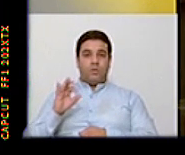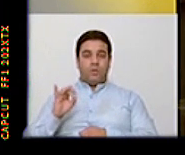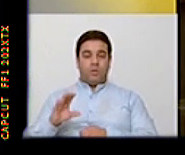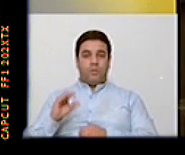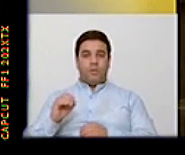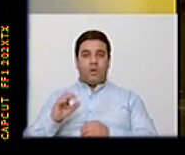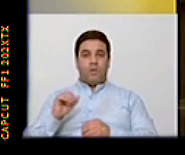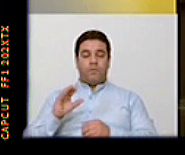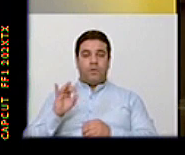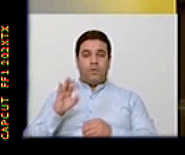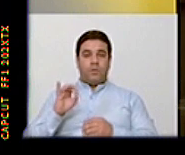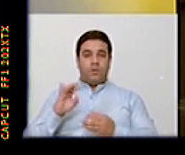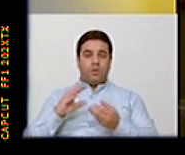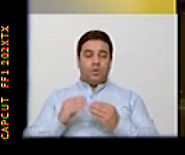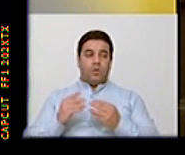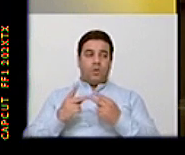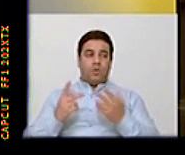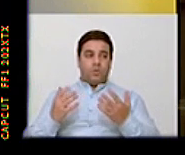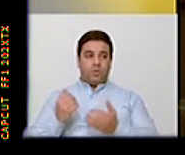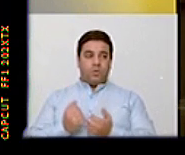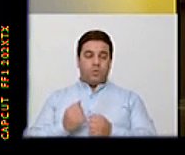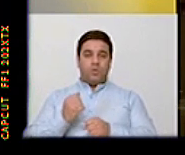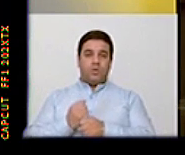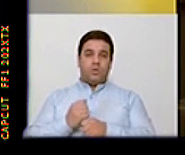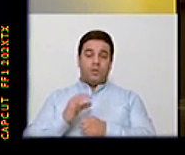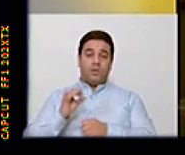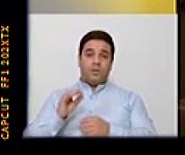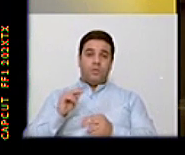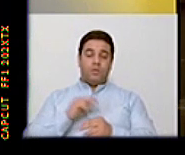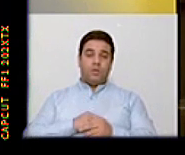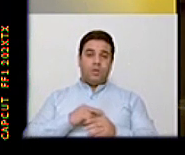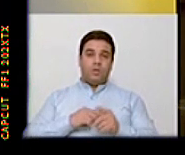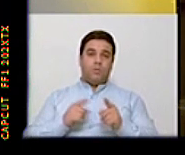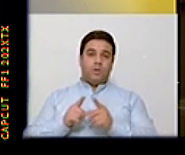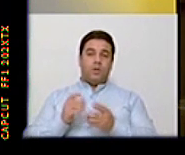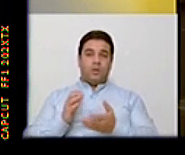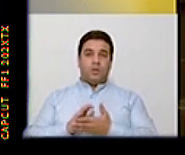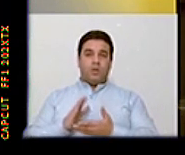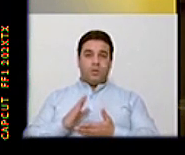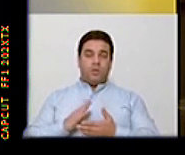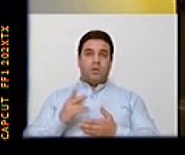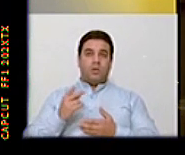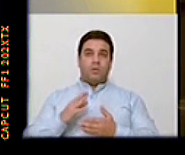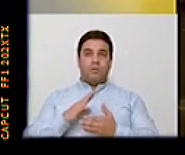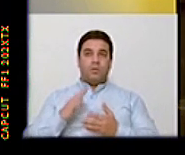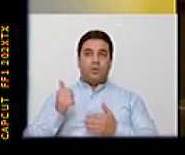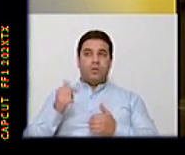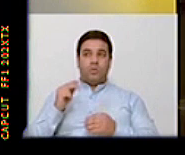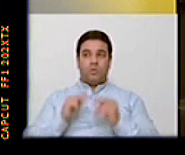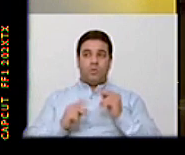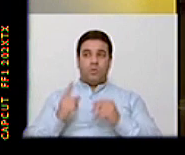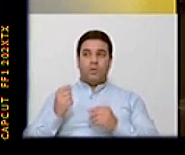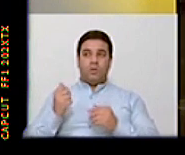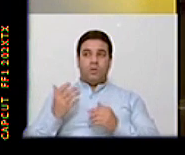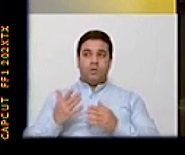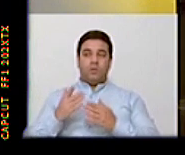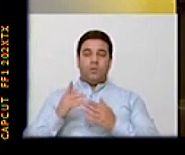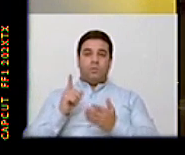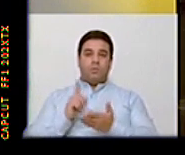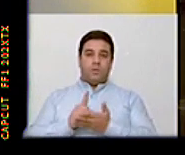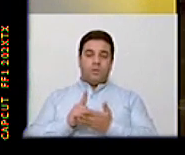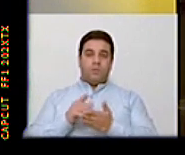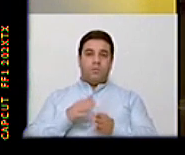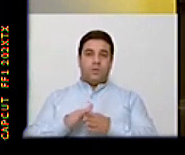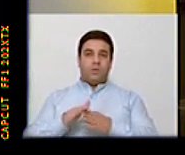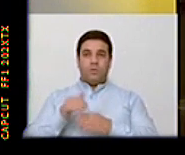va avtotebranishlar hosil qiluvchi sistemalarning ishlashi bilan tanishdik. Mustahkamlash uchun bir nechta test va